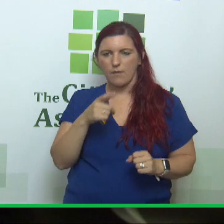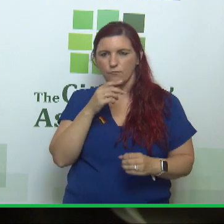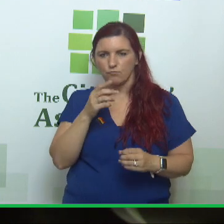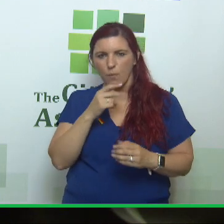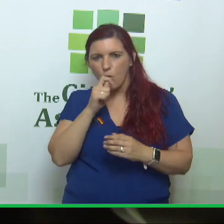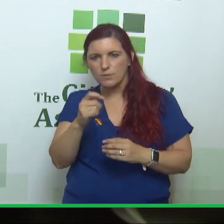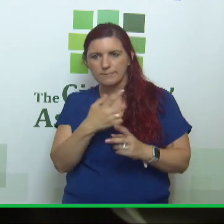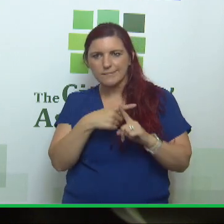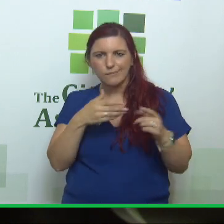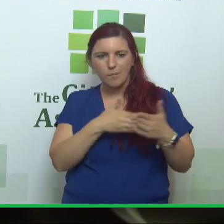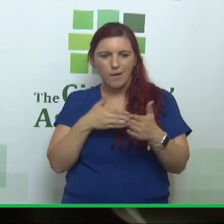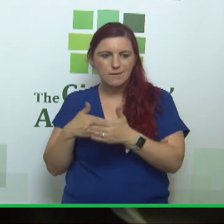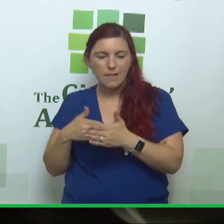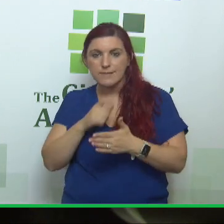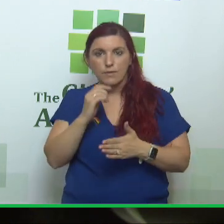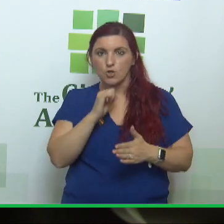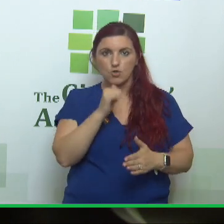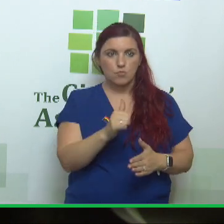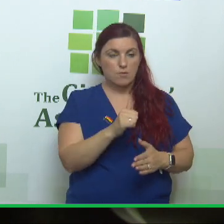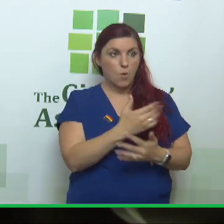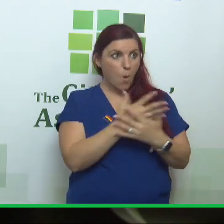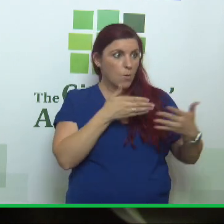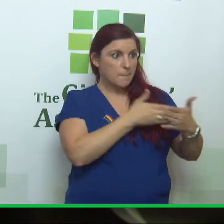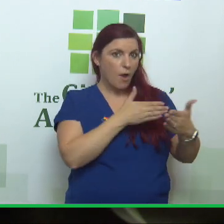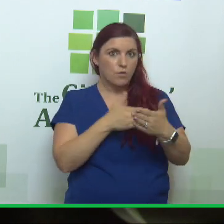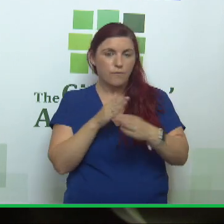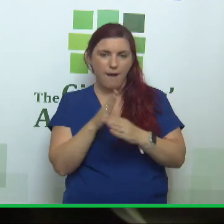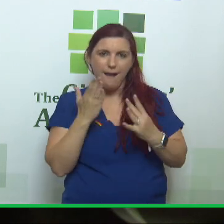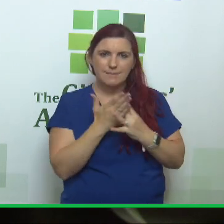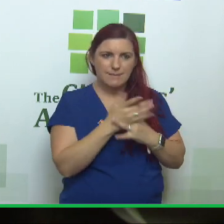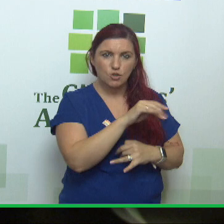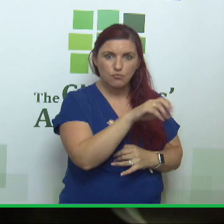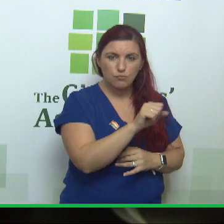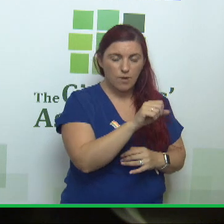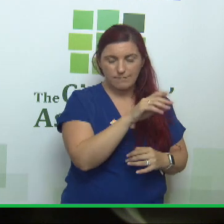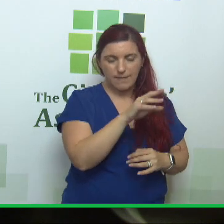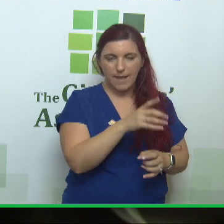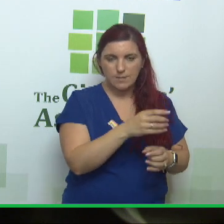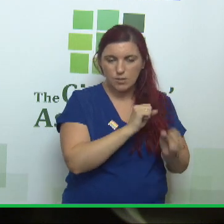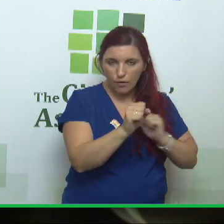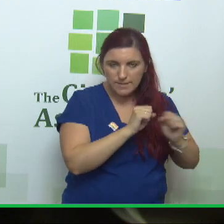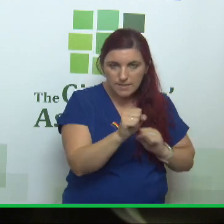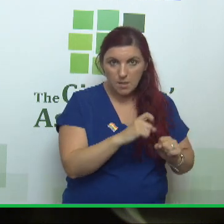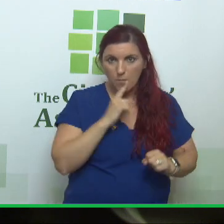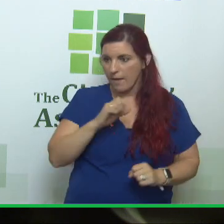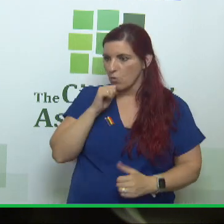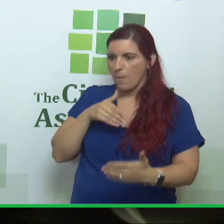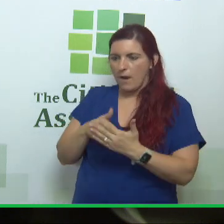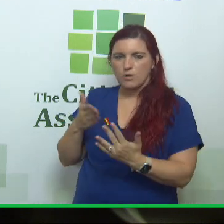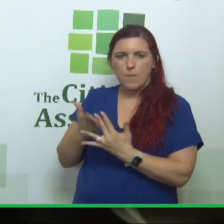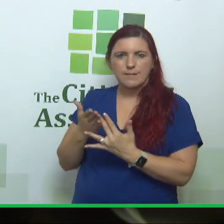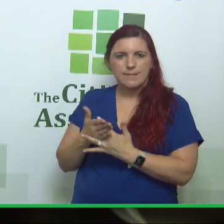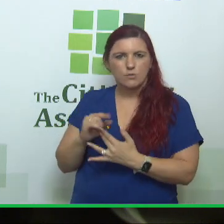supports, but there are no barriers to drugs. When services are closed or out of hours, drugs are still there. Overdoses and mental health crises are still